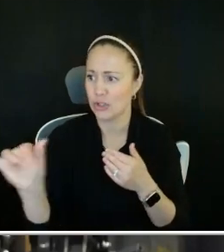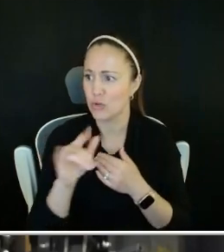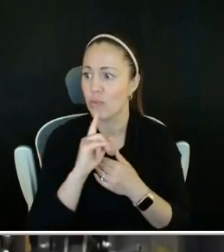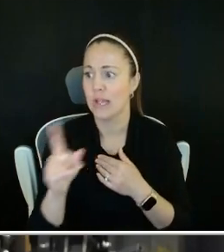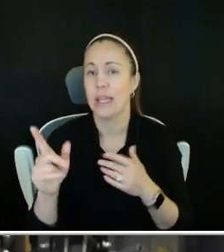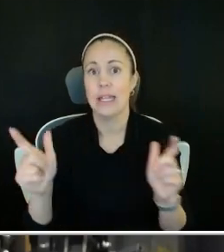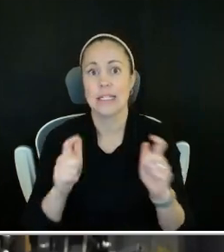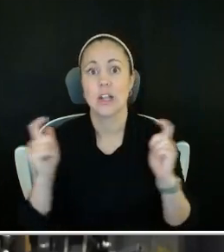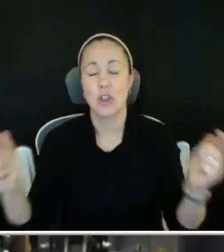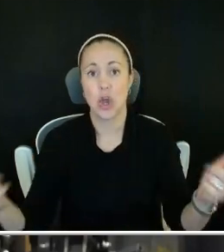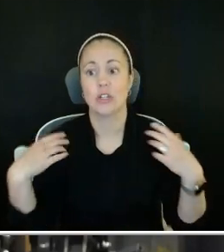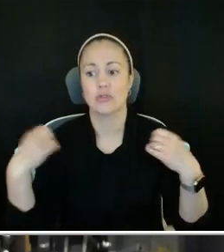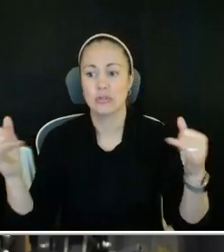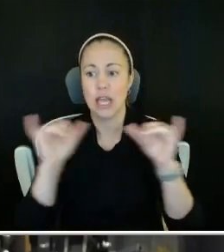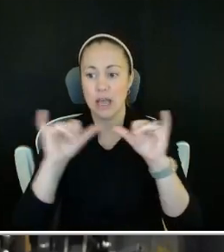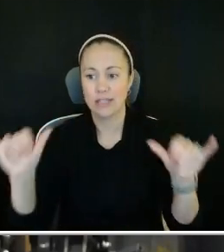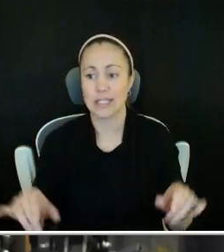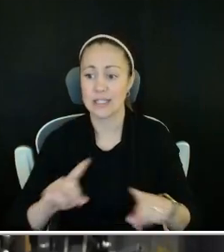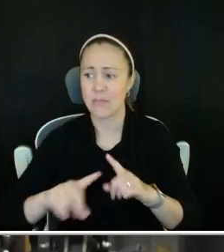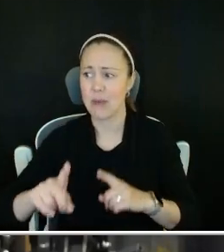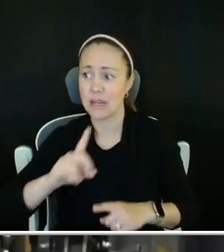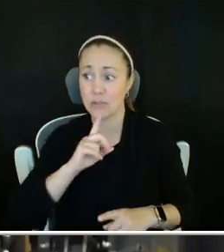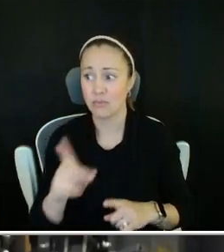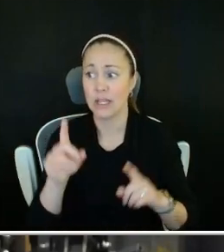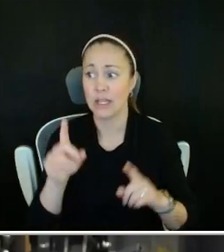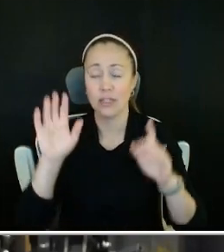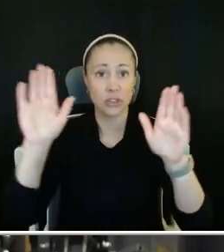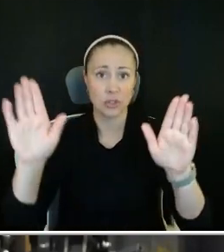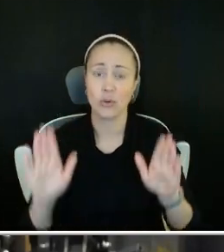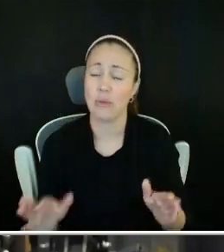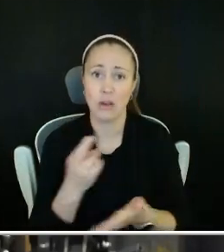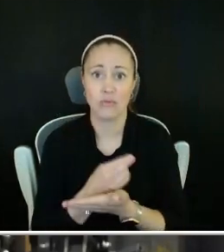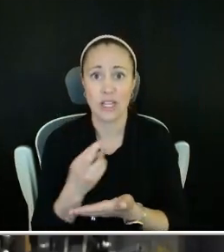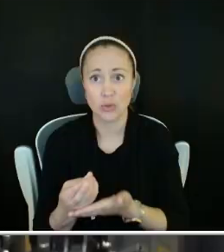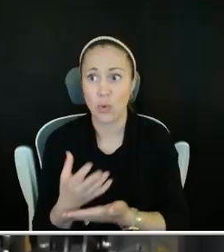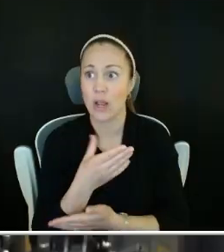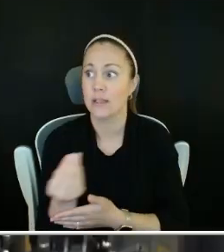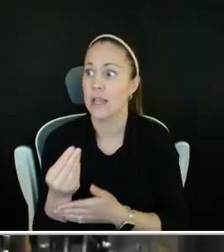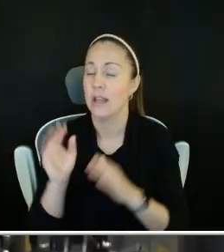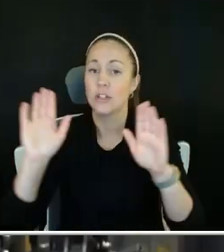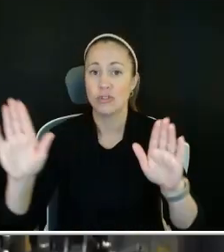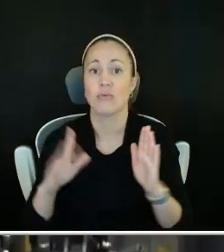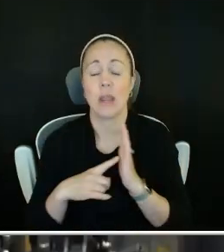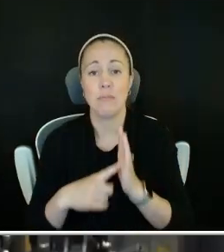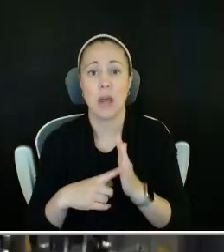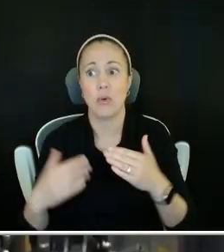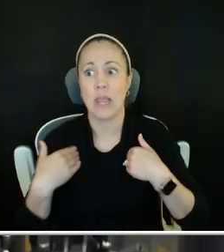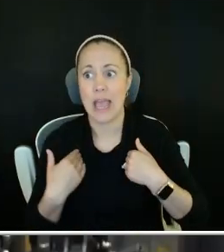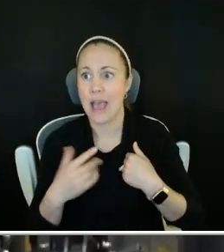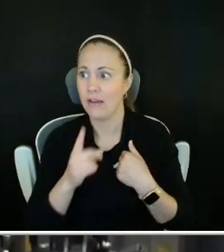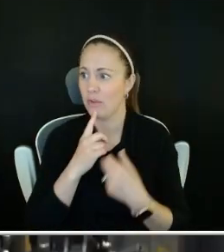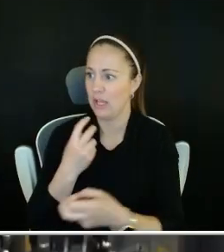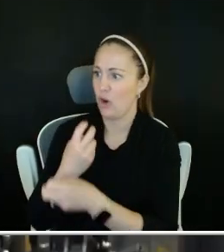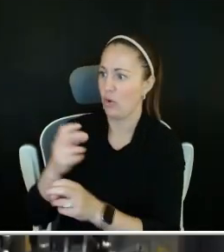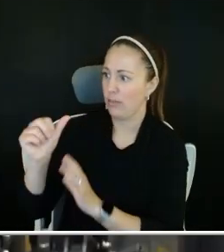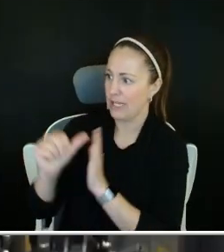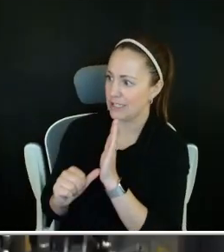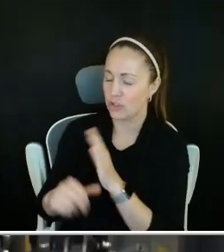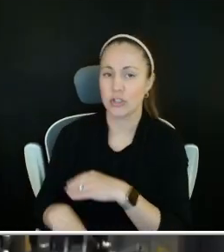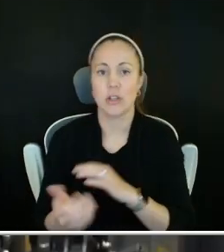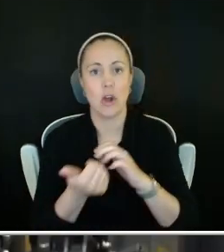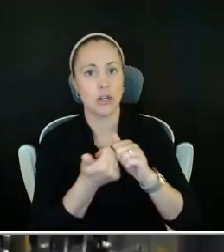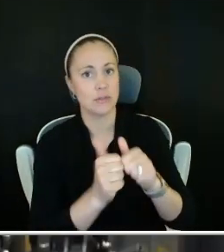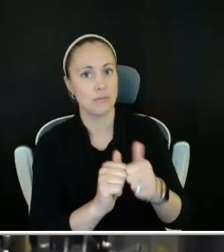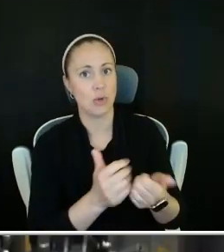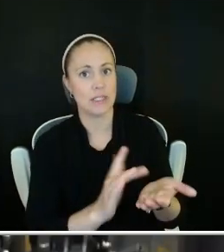really just a great resource that we have and a great model that we have, where we have our orthopedic surgeons and sports med physicians able